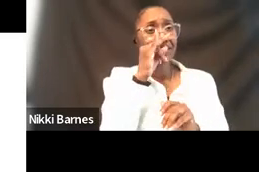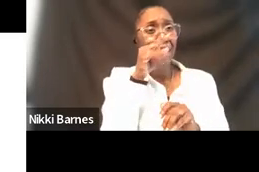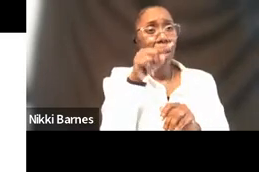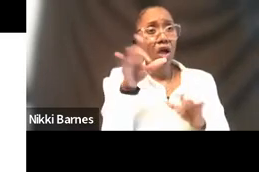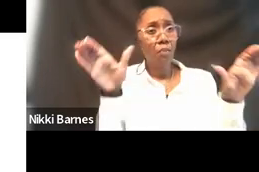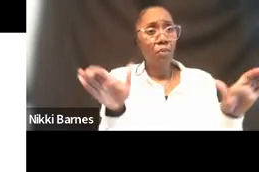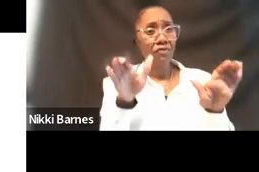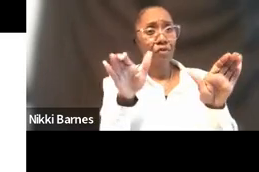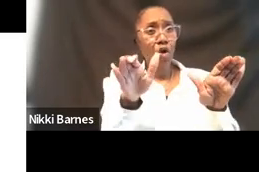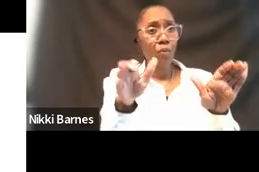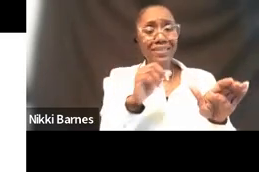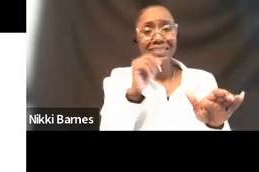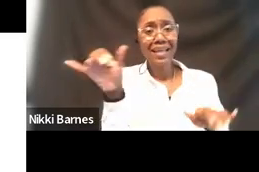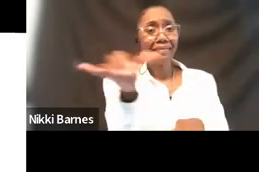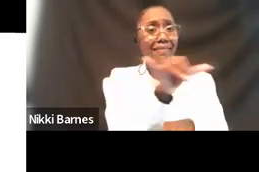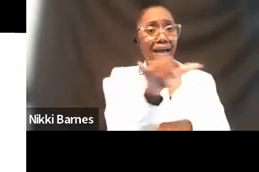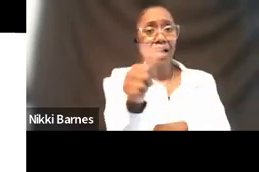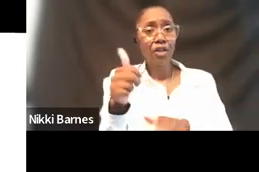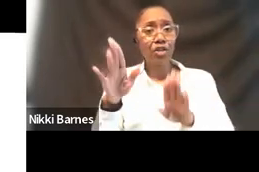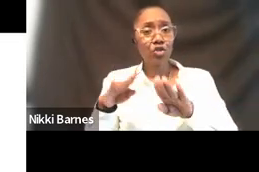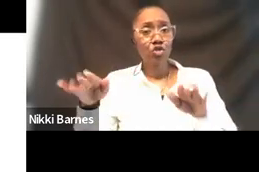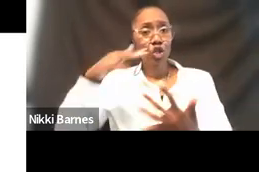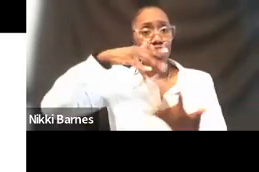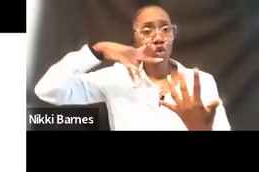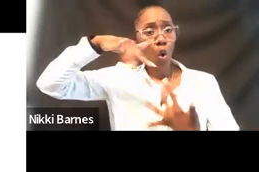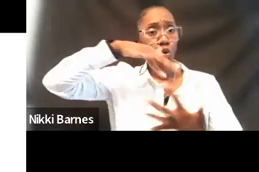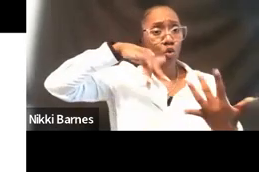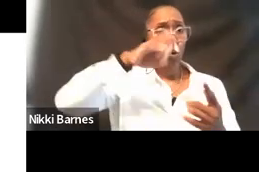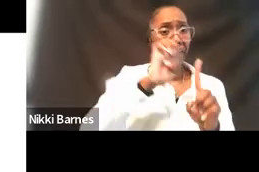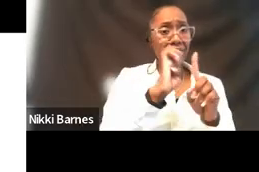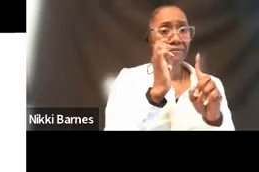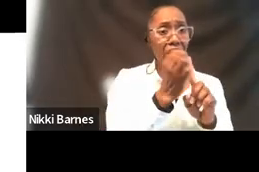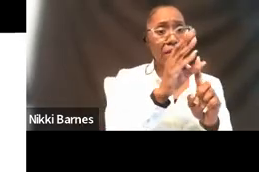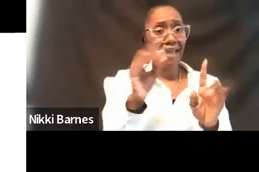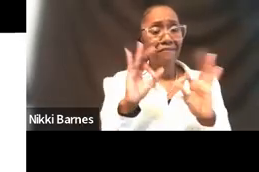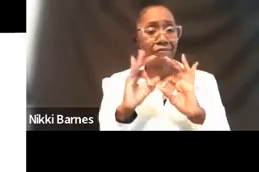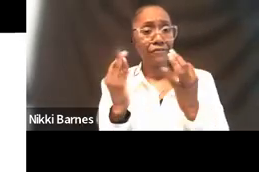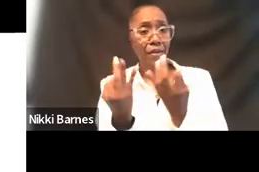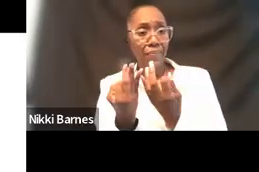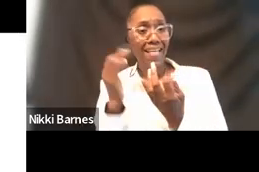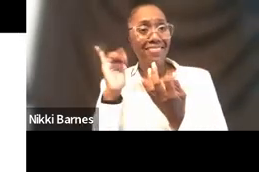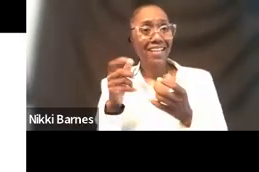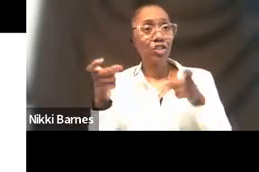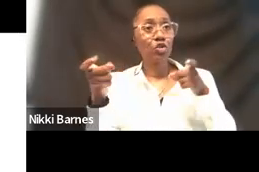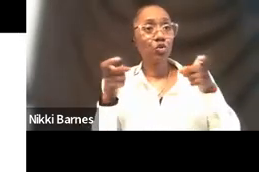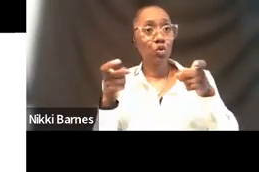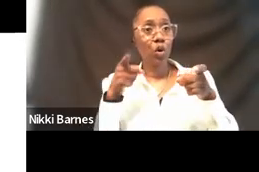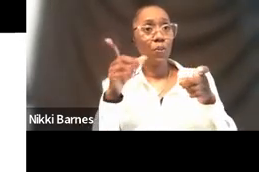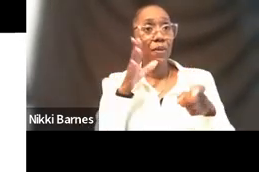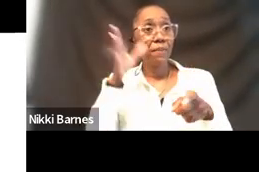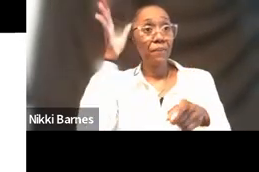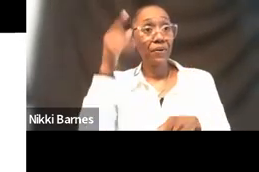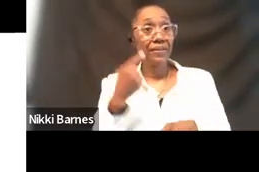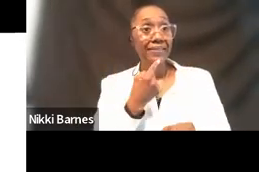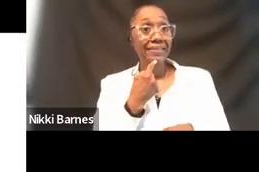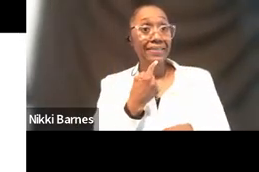that's unlike other children in their social environment or their family, because sometimes that's the control that a parent says, they don't act